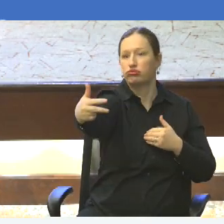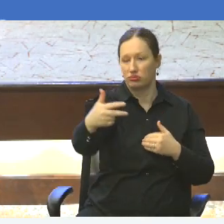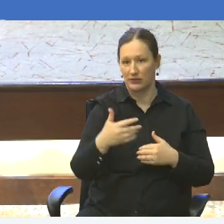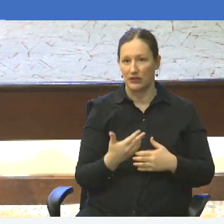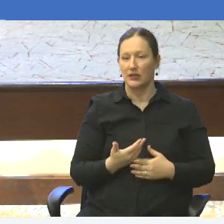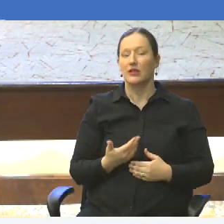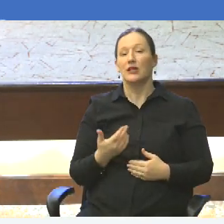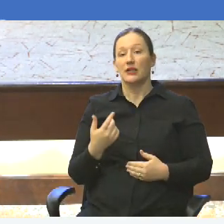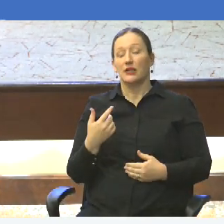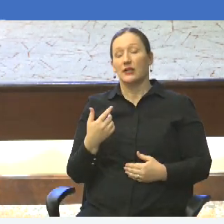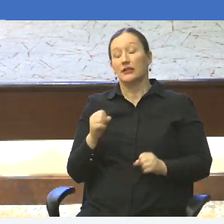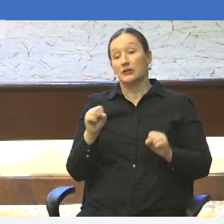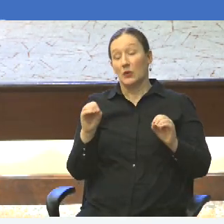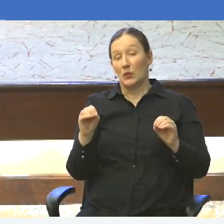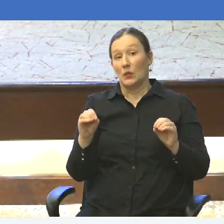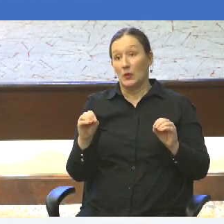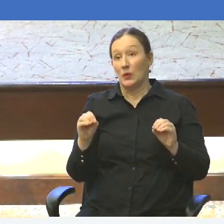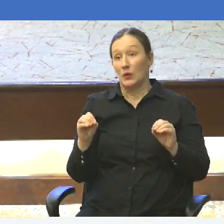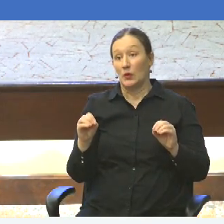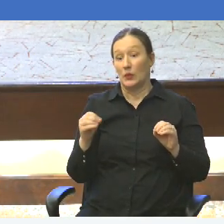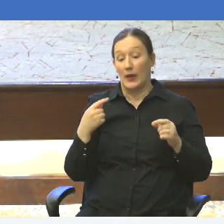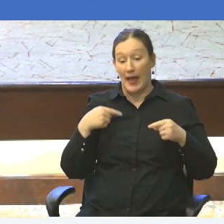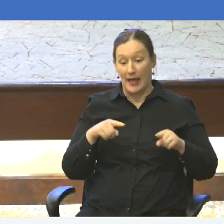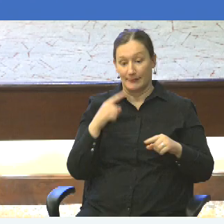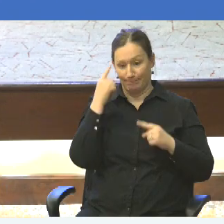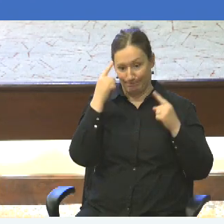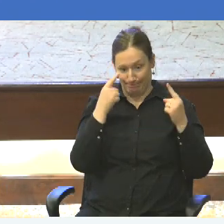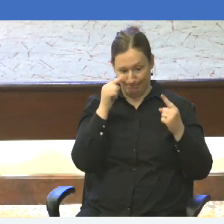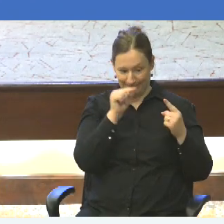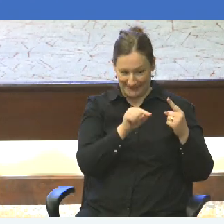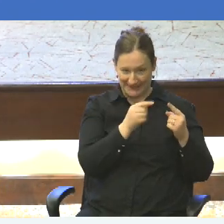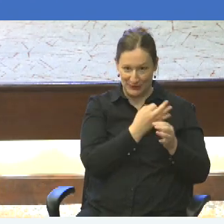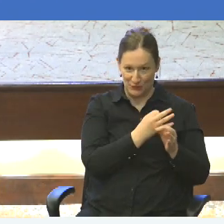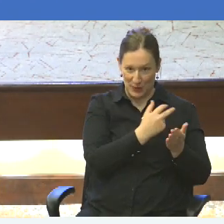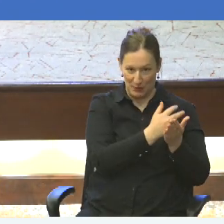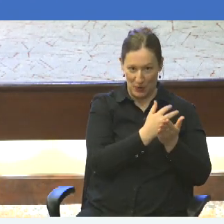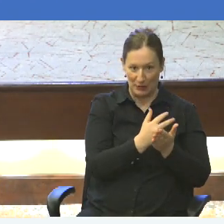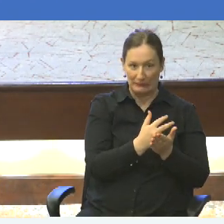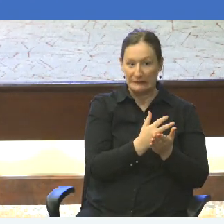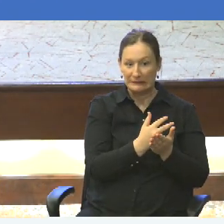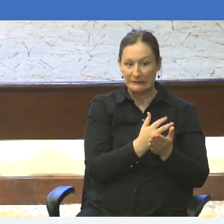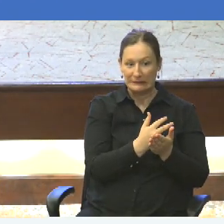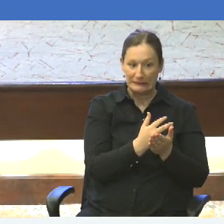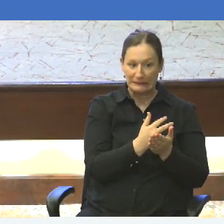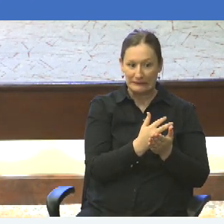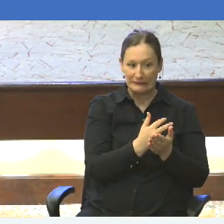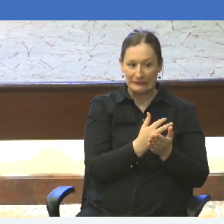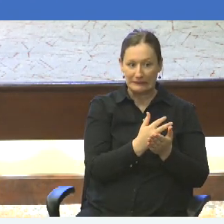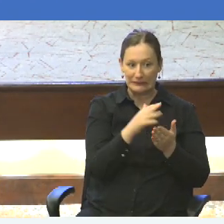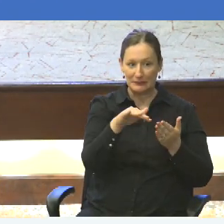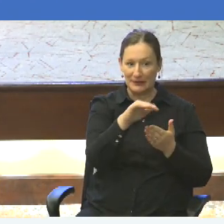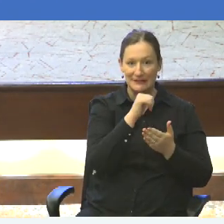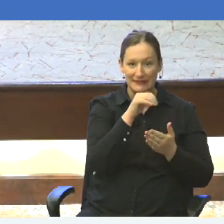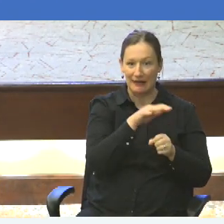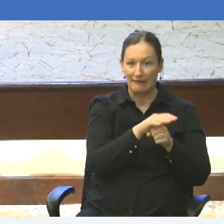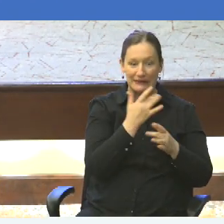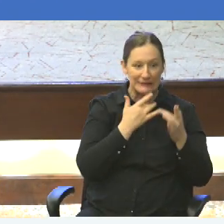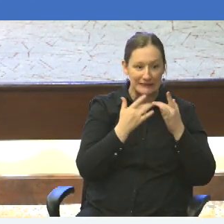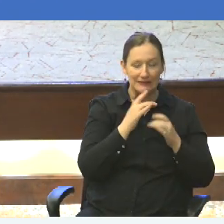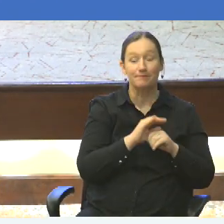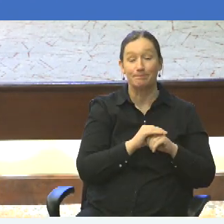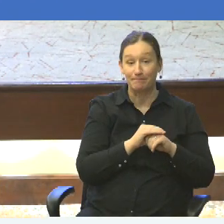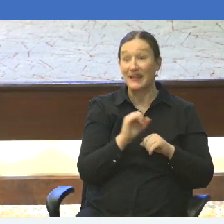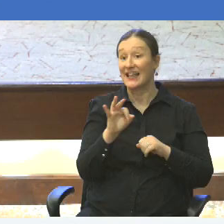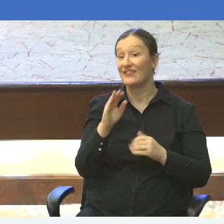year. So as we think about that, if the city of Waco was to decide